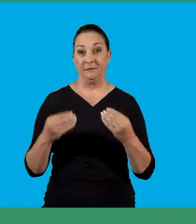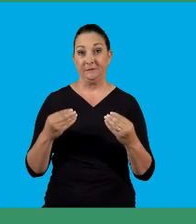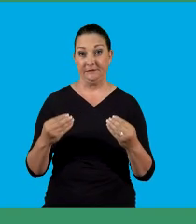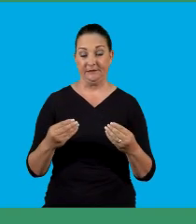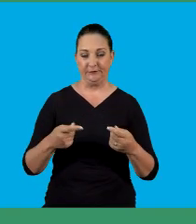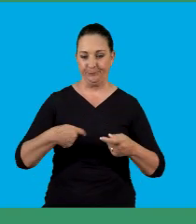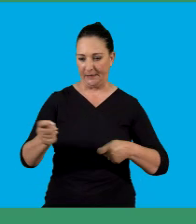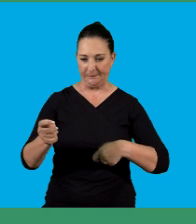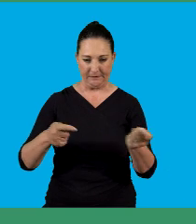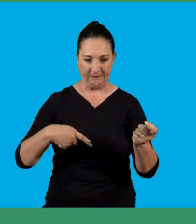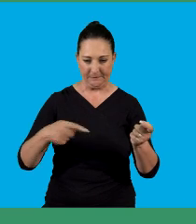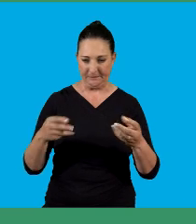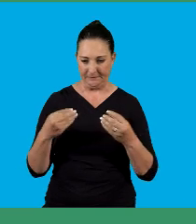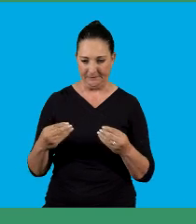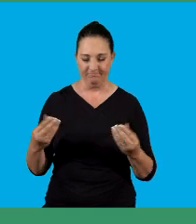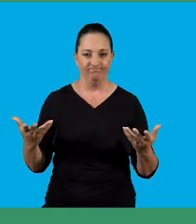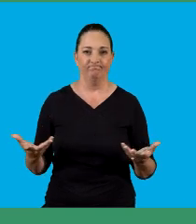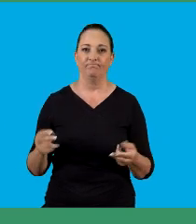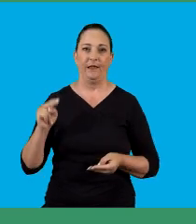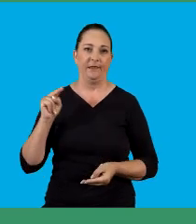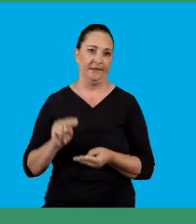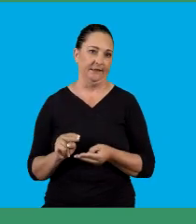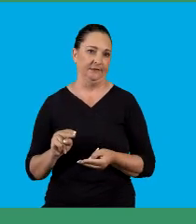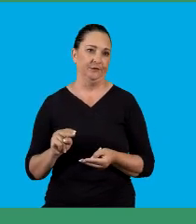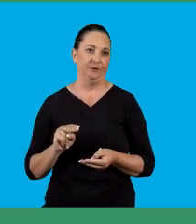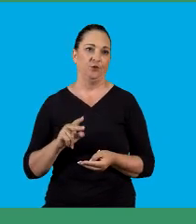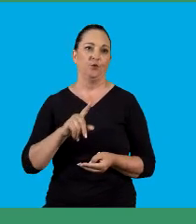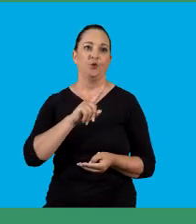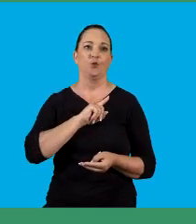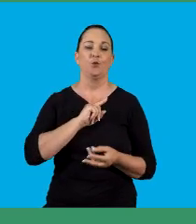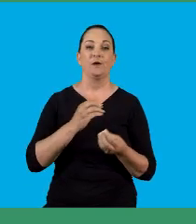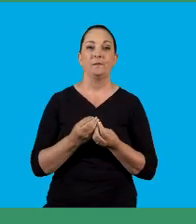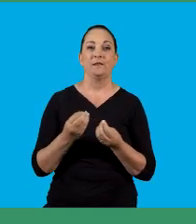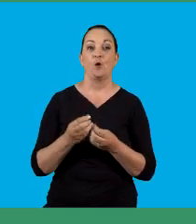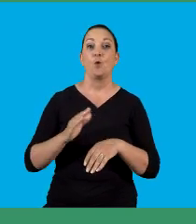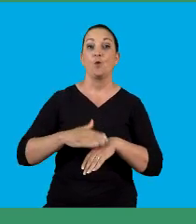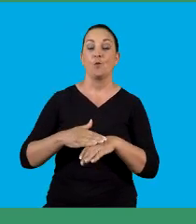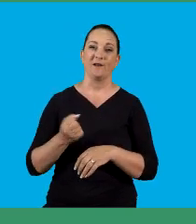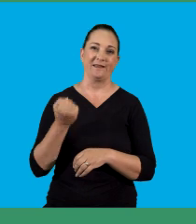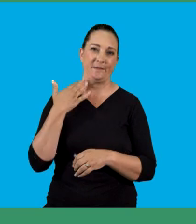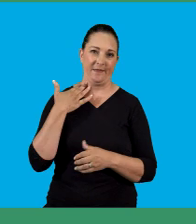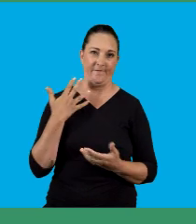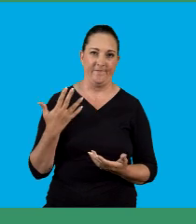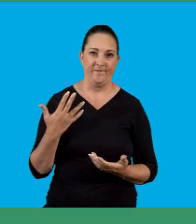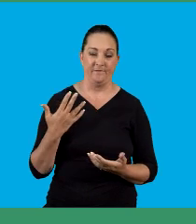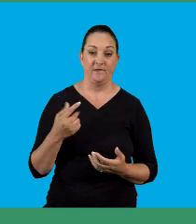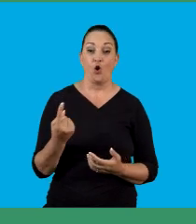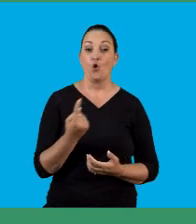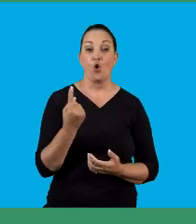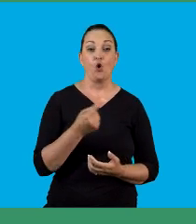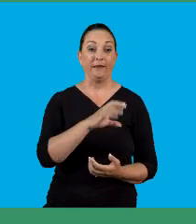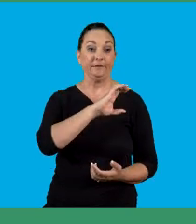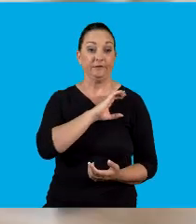Businesses will have less money to spend on producing goods if the cost of raw materials increases. So it does not only